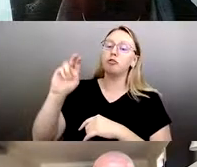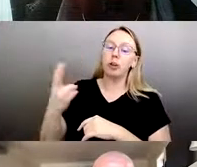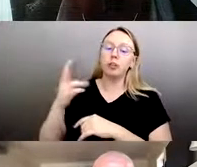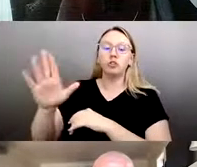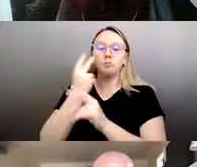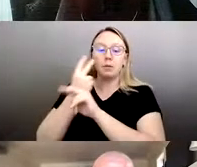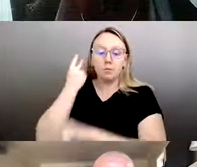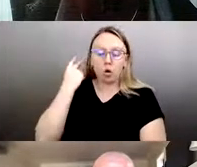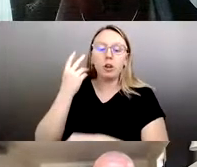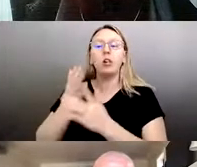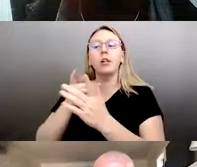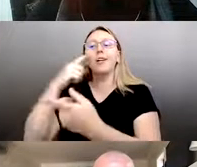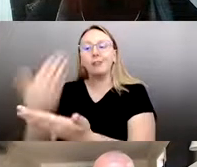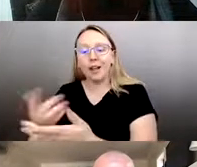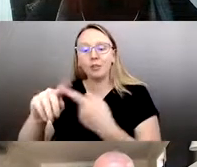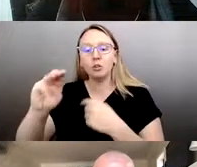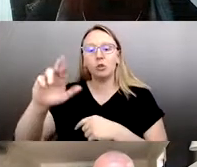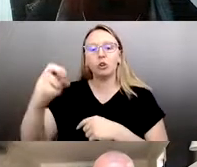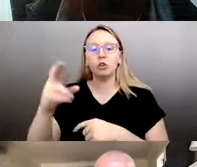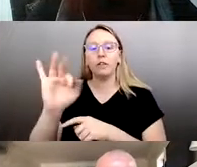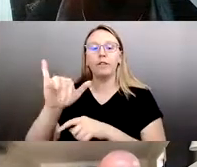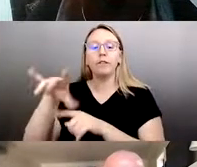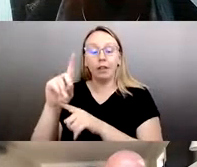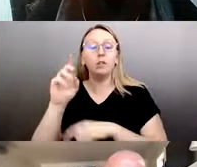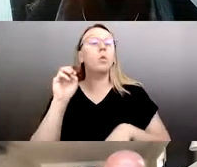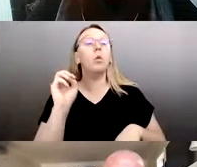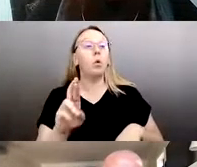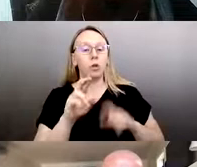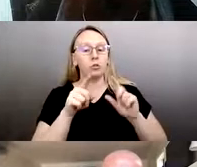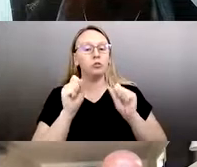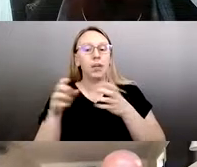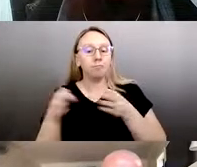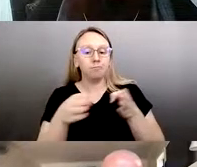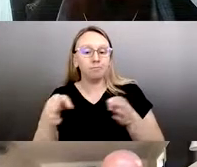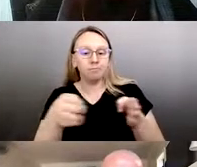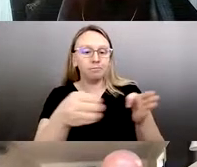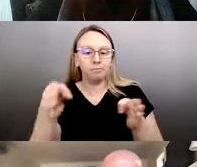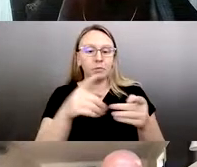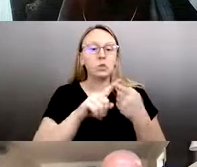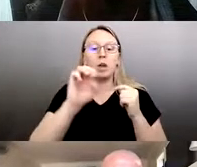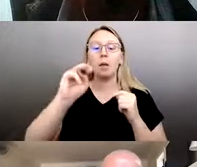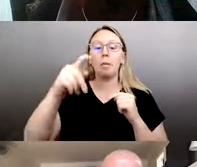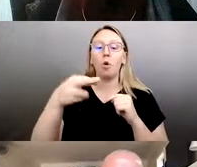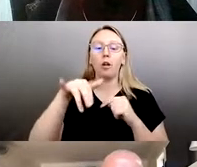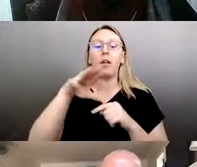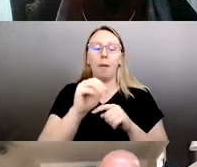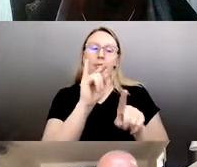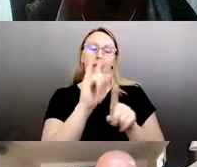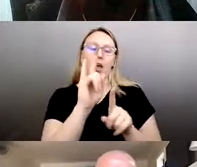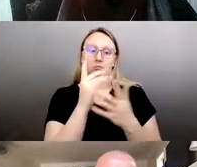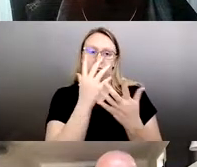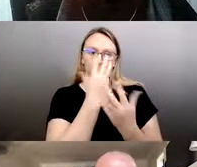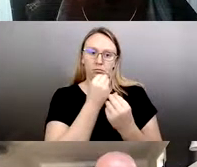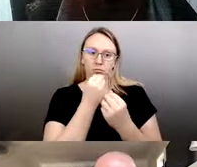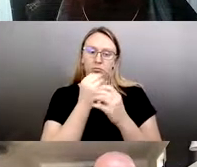department store emporium, which was a hallmark of Chicago worldwide for more than a century. But French is not the